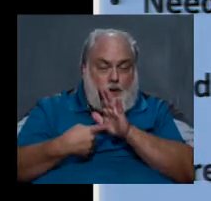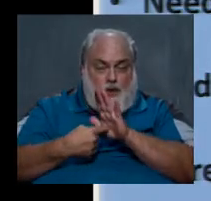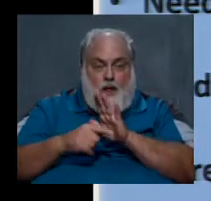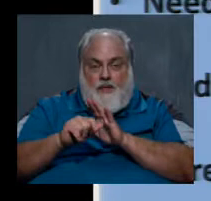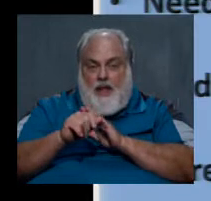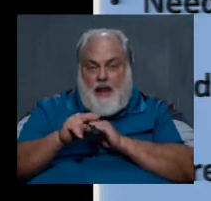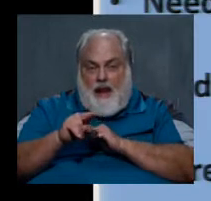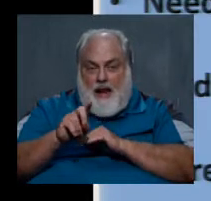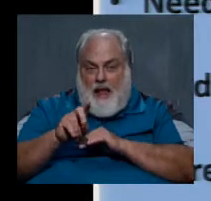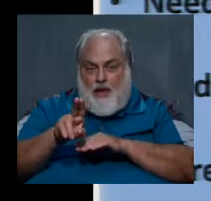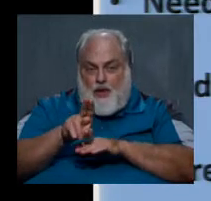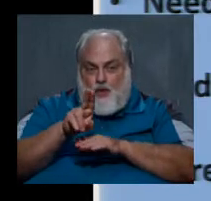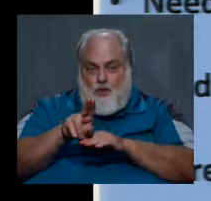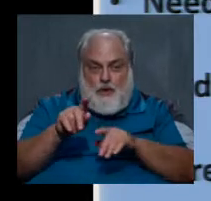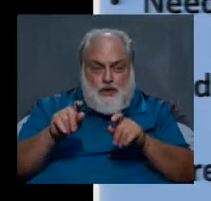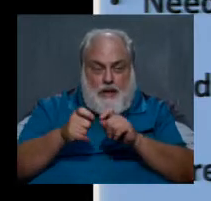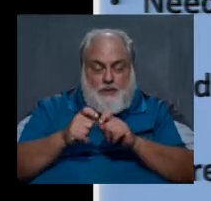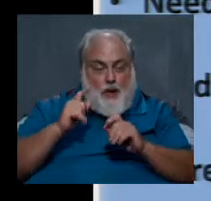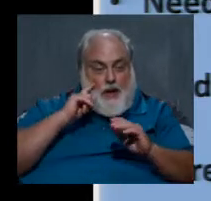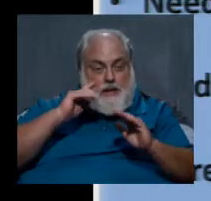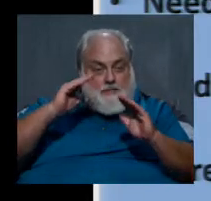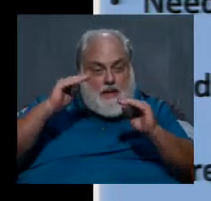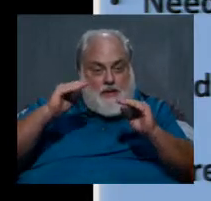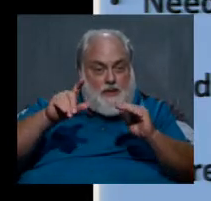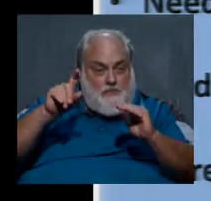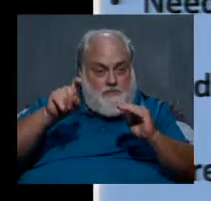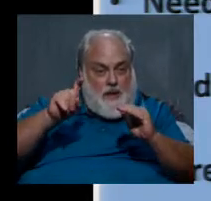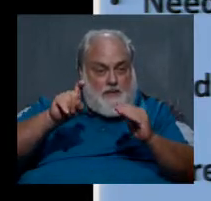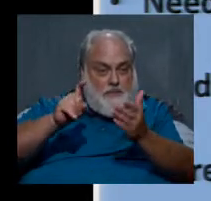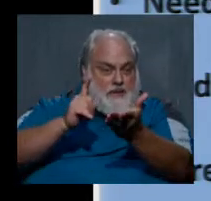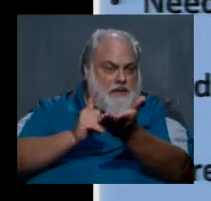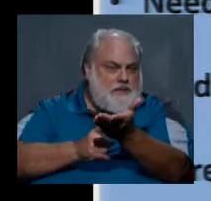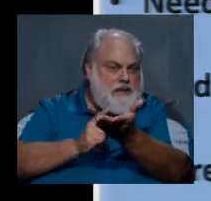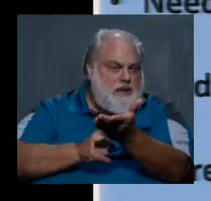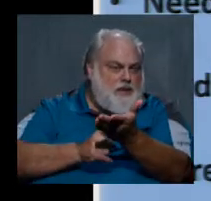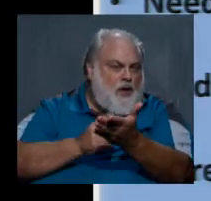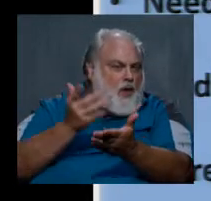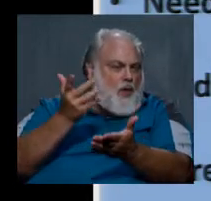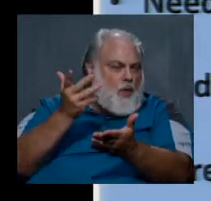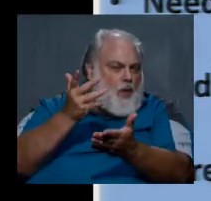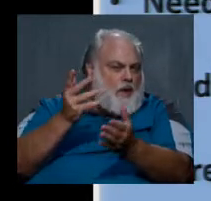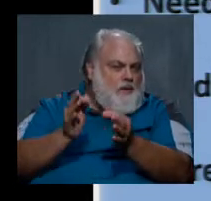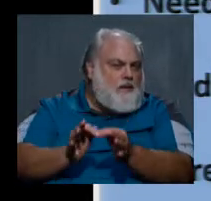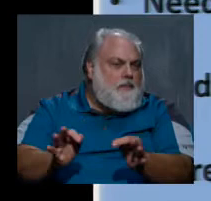really going to have to change. Our expectations need to be discussed about what's important and realistic. Next